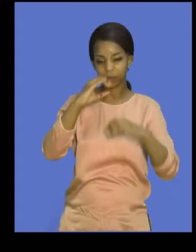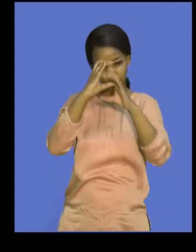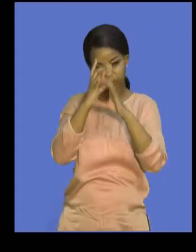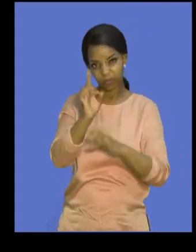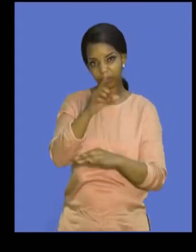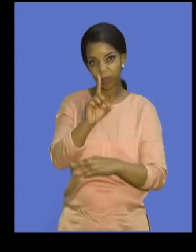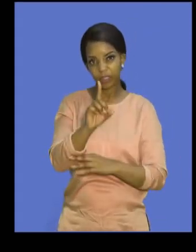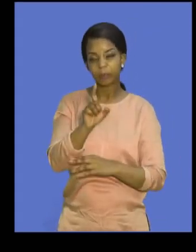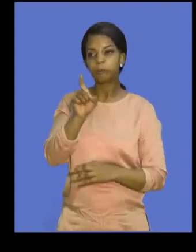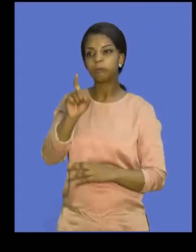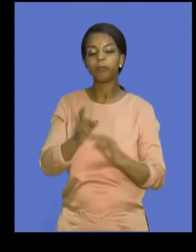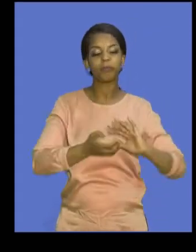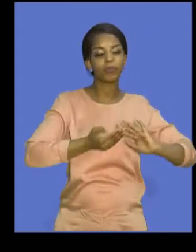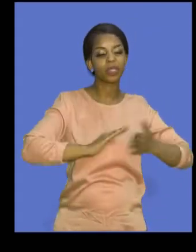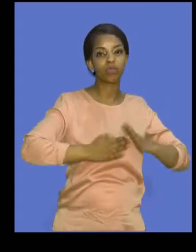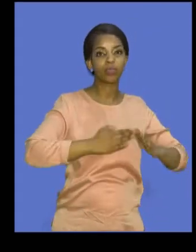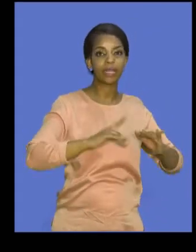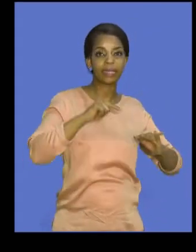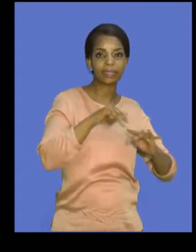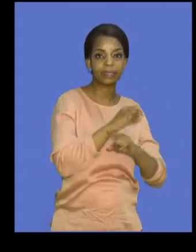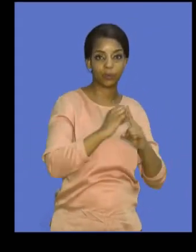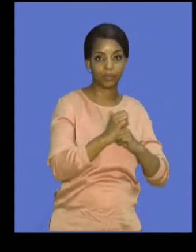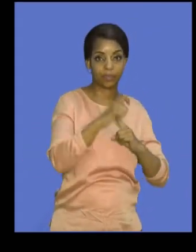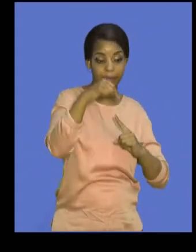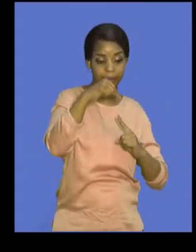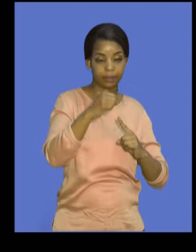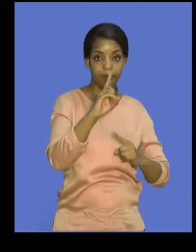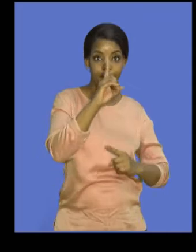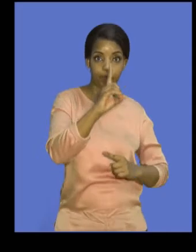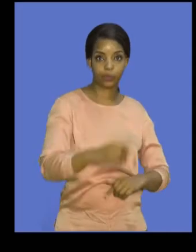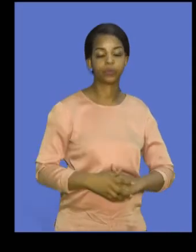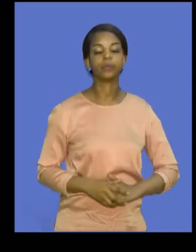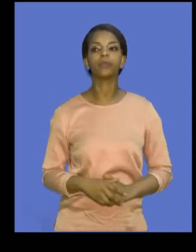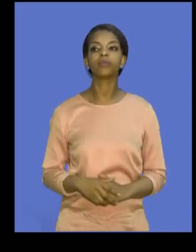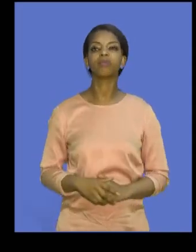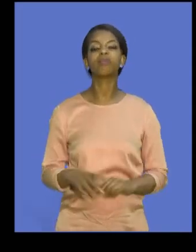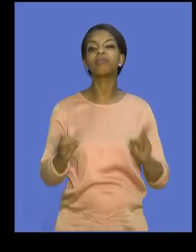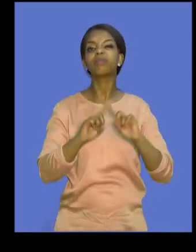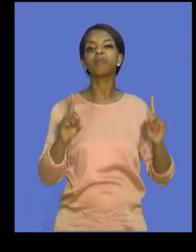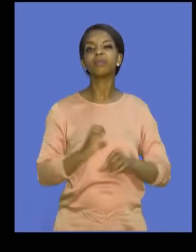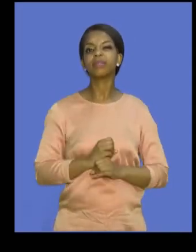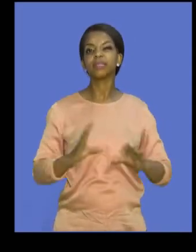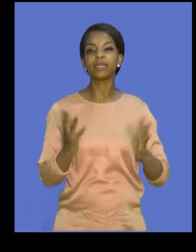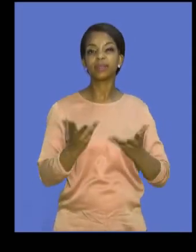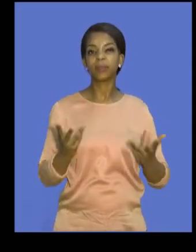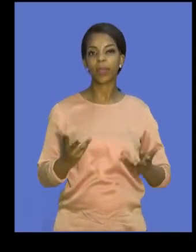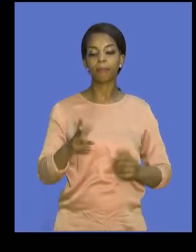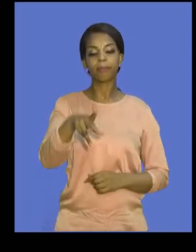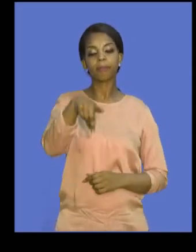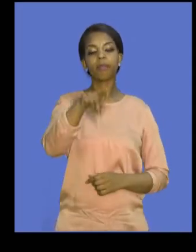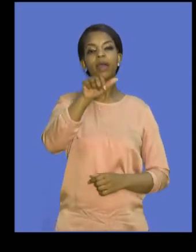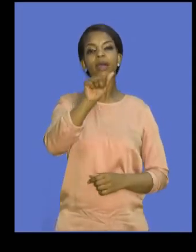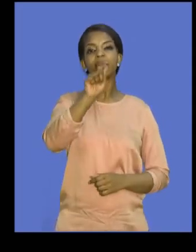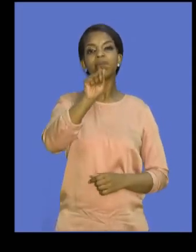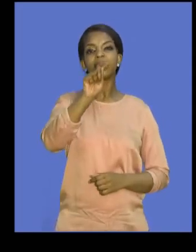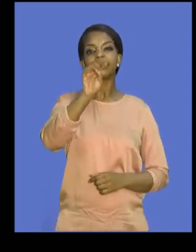our context. Now, let's first look at the first concept, which is patterns. Now, under patterns,